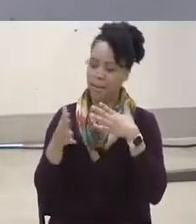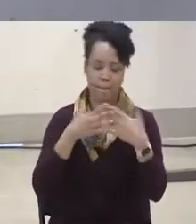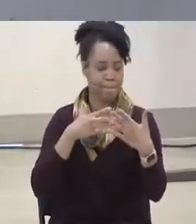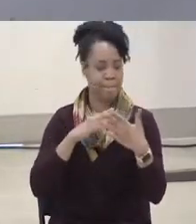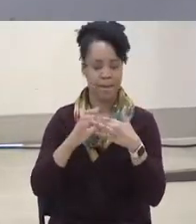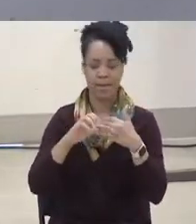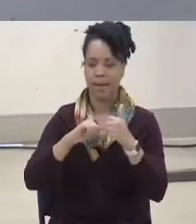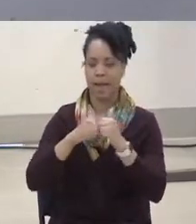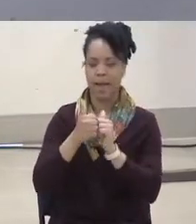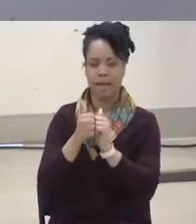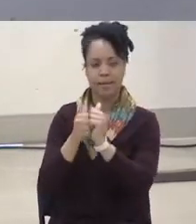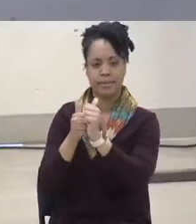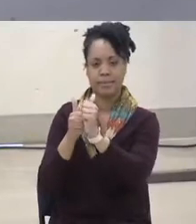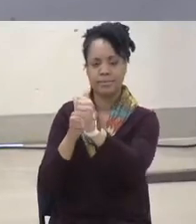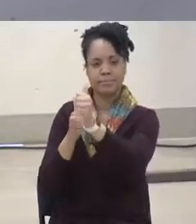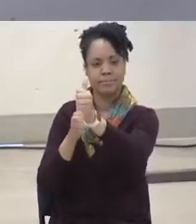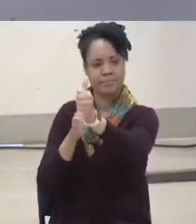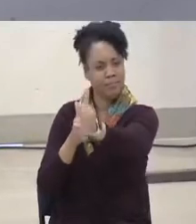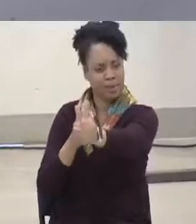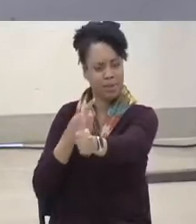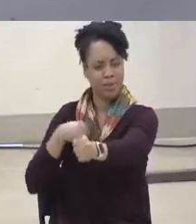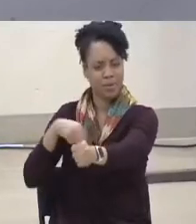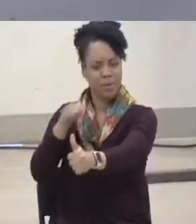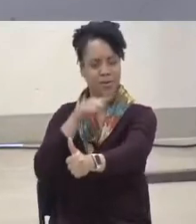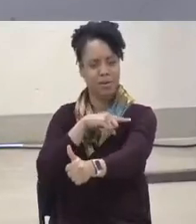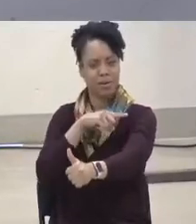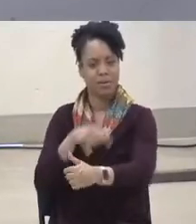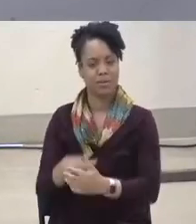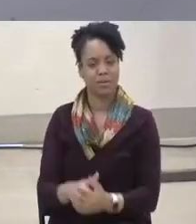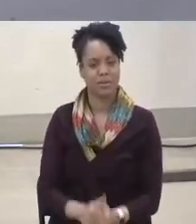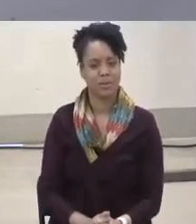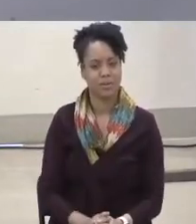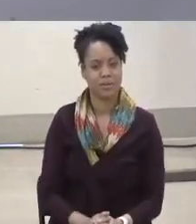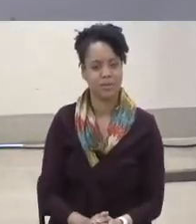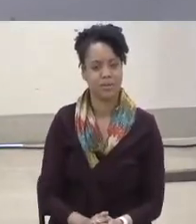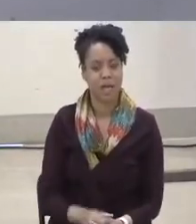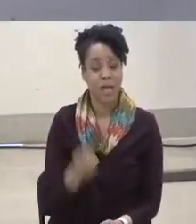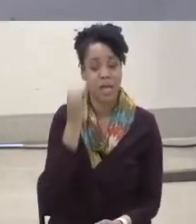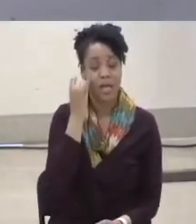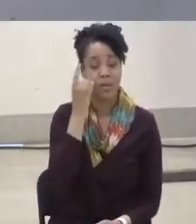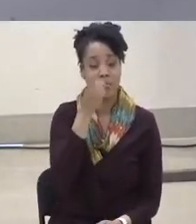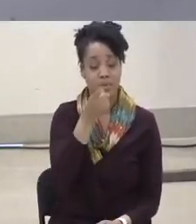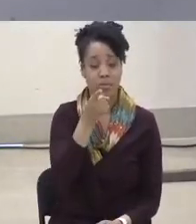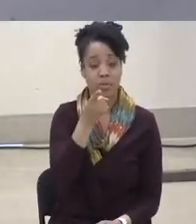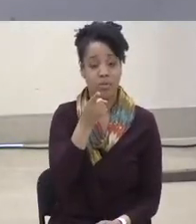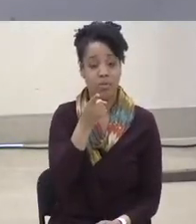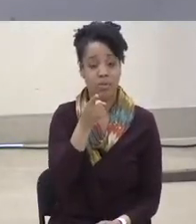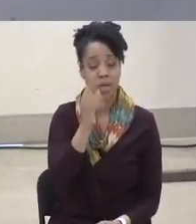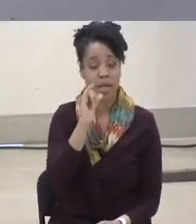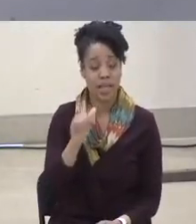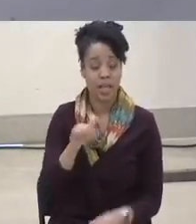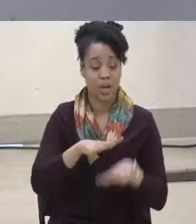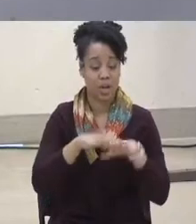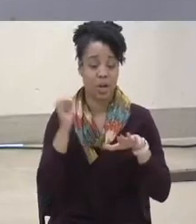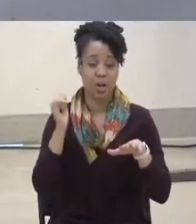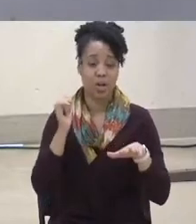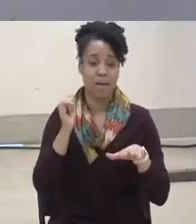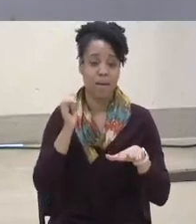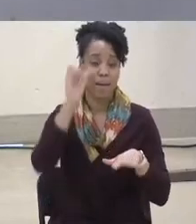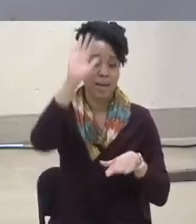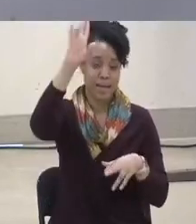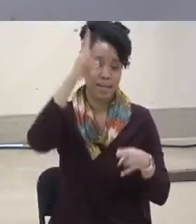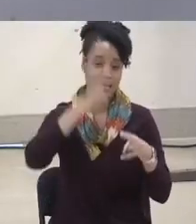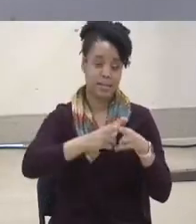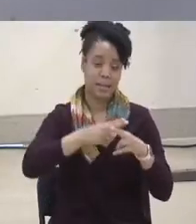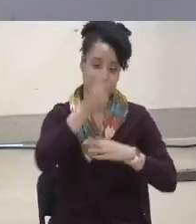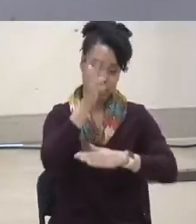far apart we are, Pero no importa qué tan separados nosotros estemos. if you that are called by his name humble